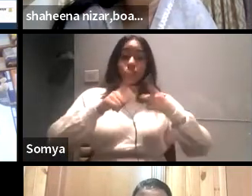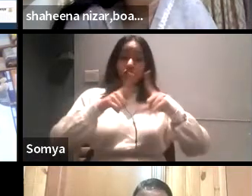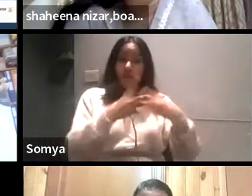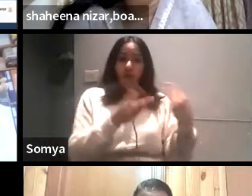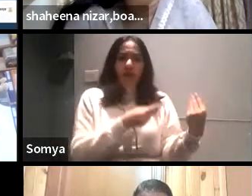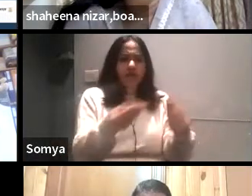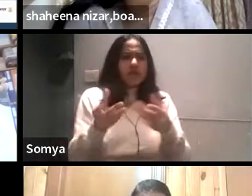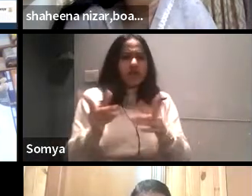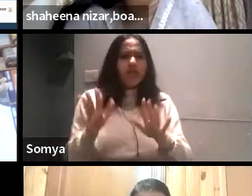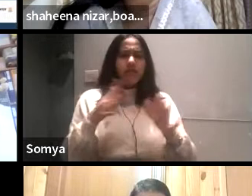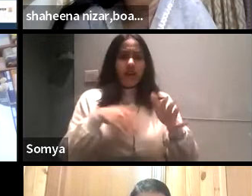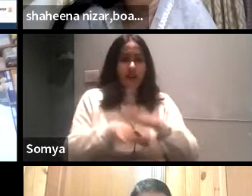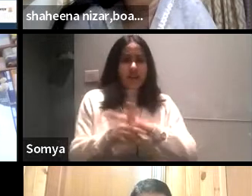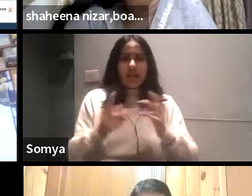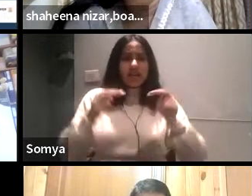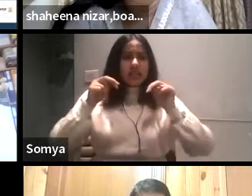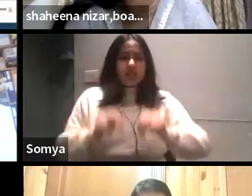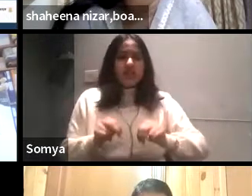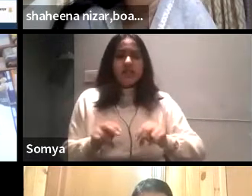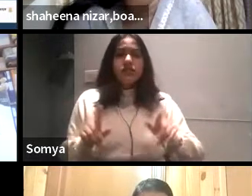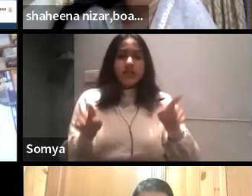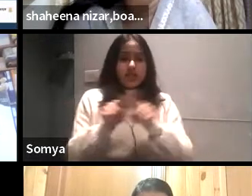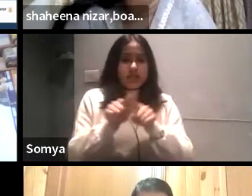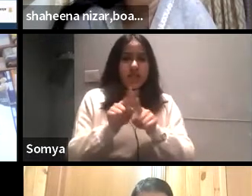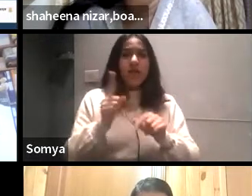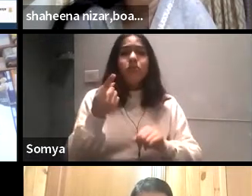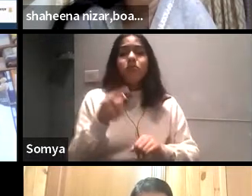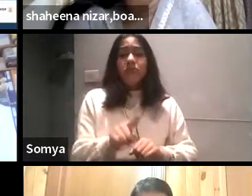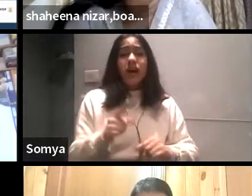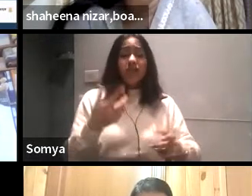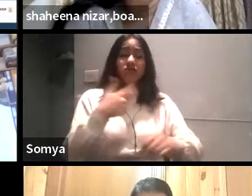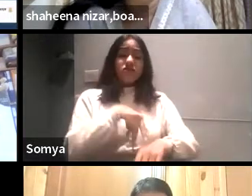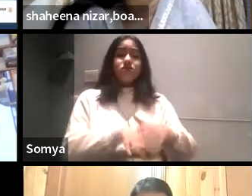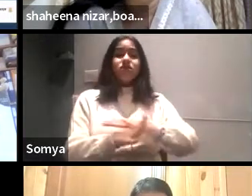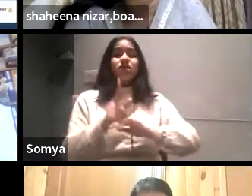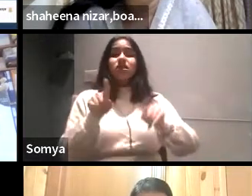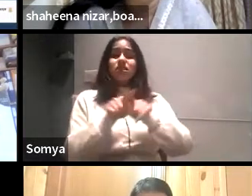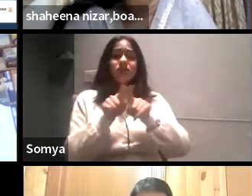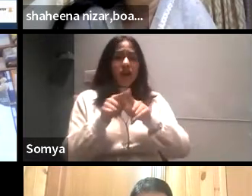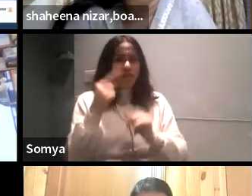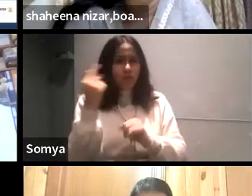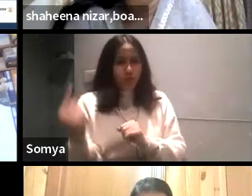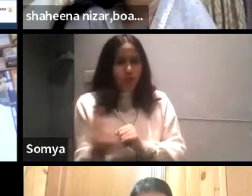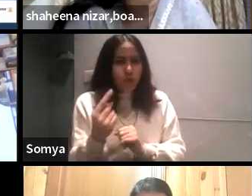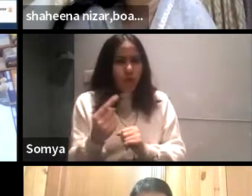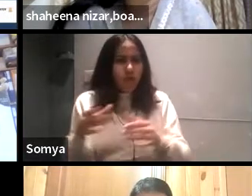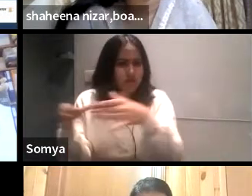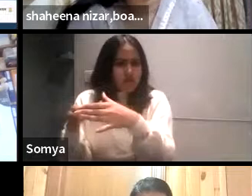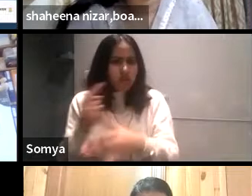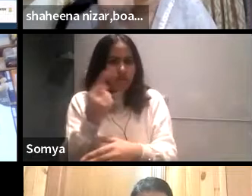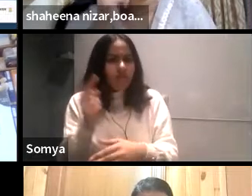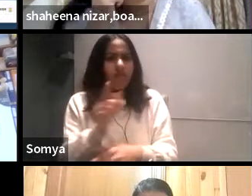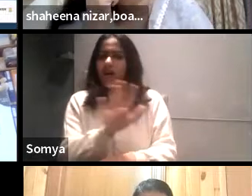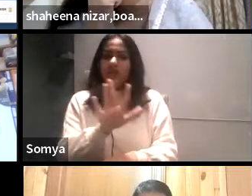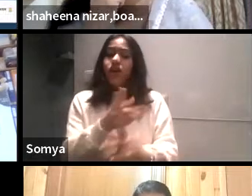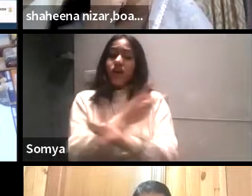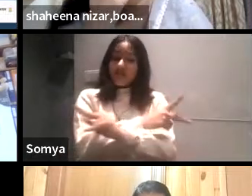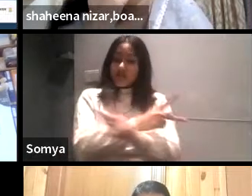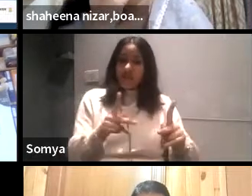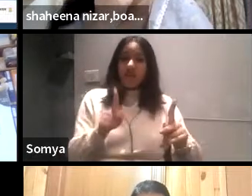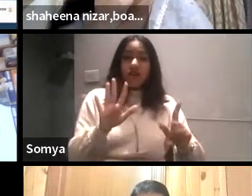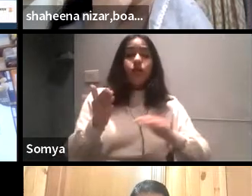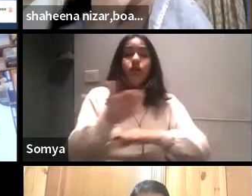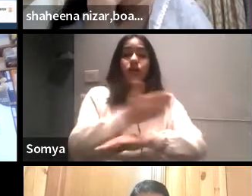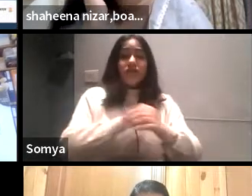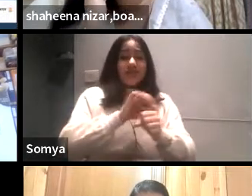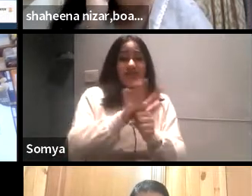of their complex needs. And the other problem with polio is it's not only living with the effects of polio after the initial bout of the